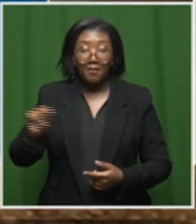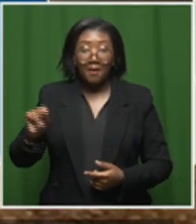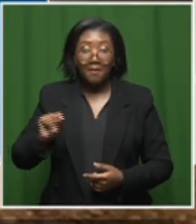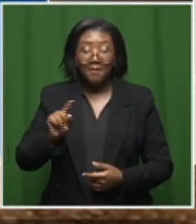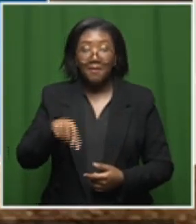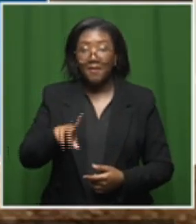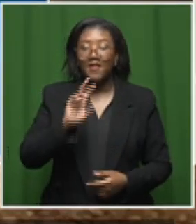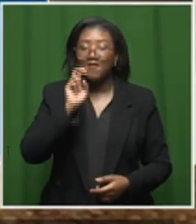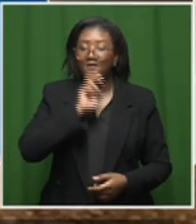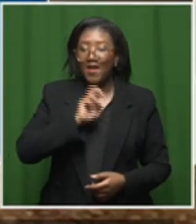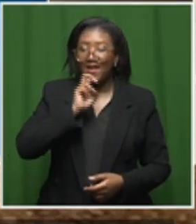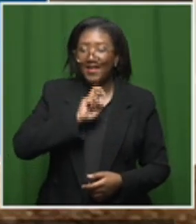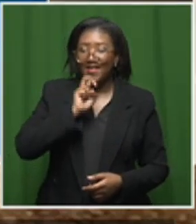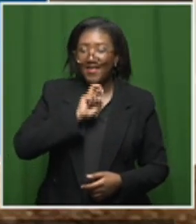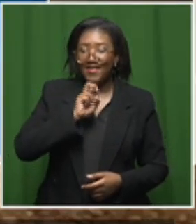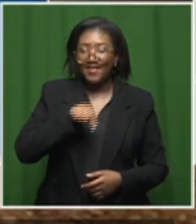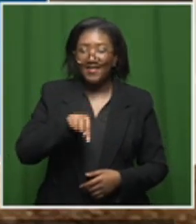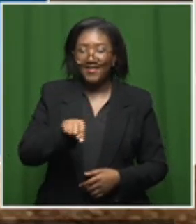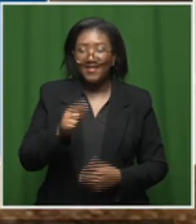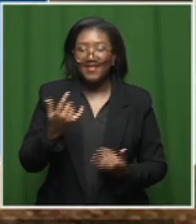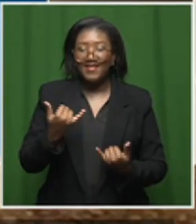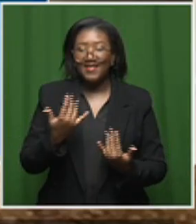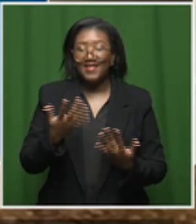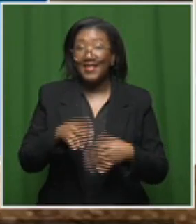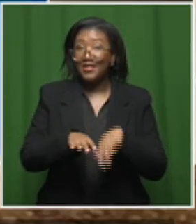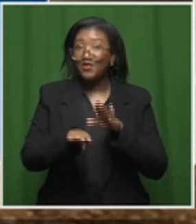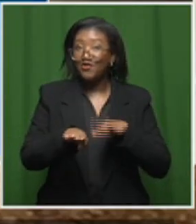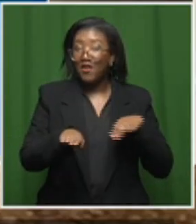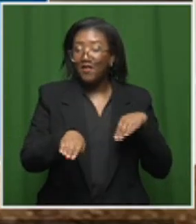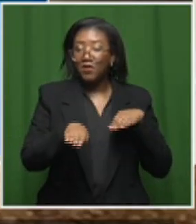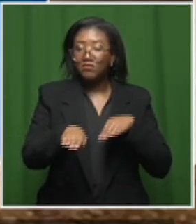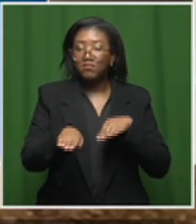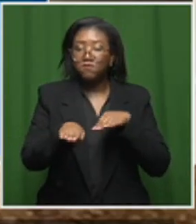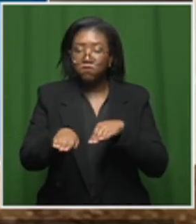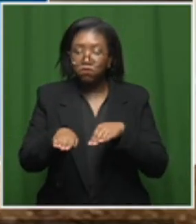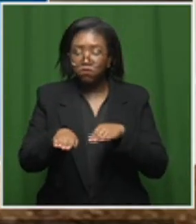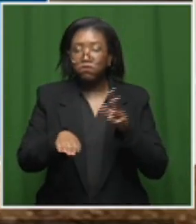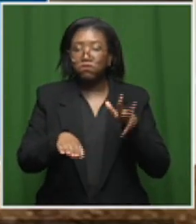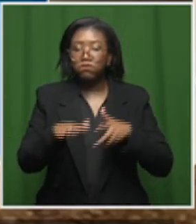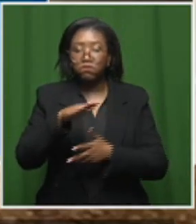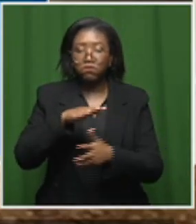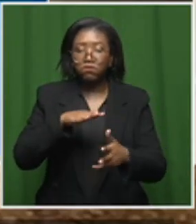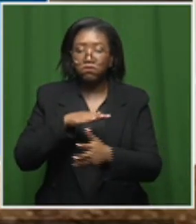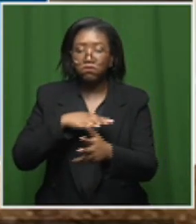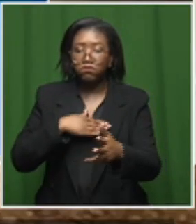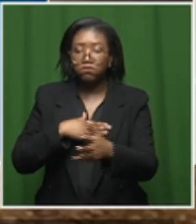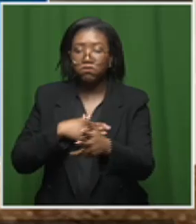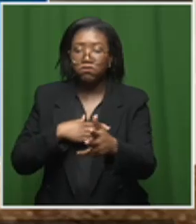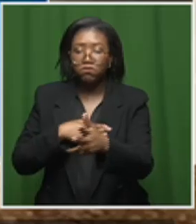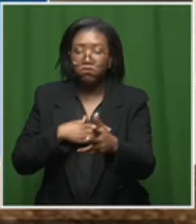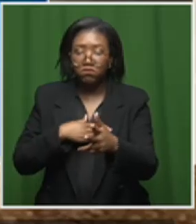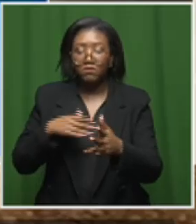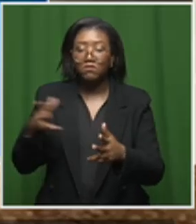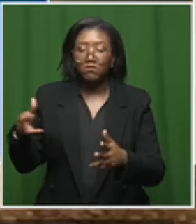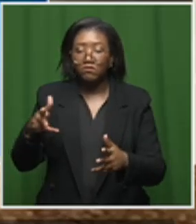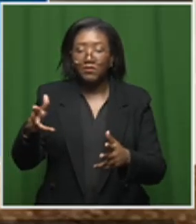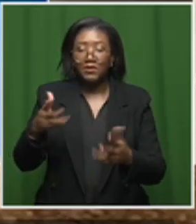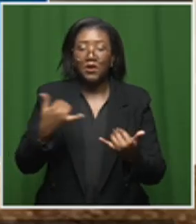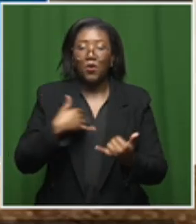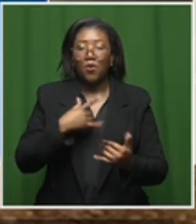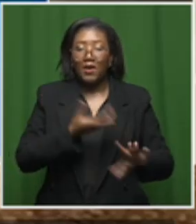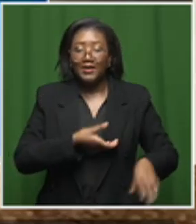Friday, you'll have all this spectator traffic coming into the city centre to get through to Greenpoint. The DHL Stormers kick off